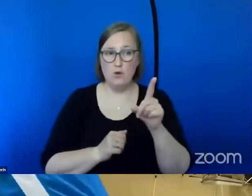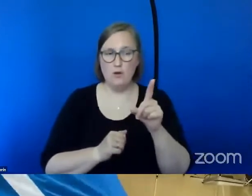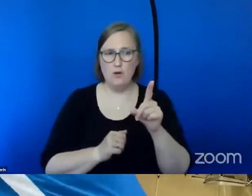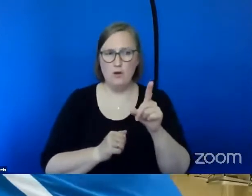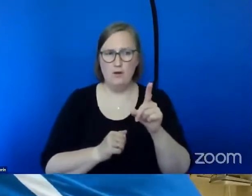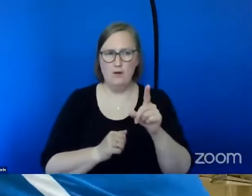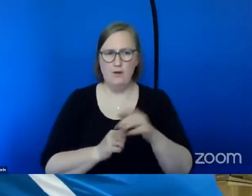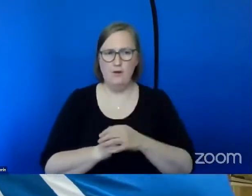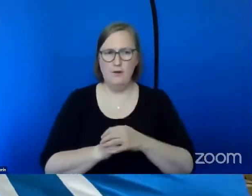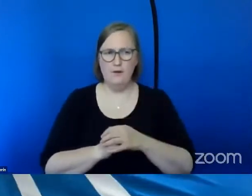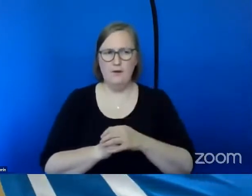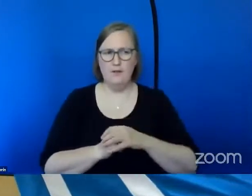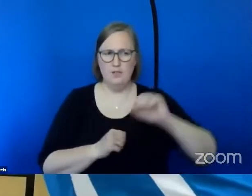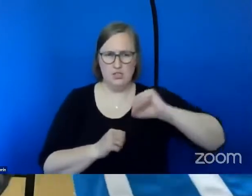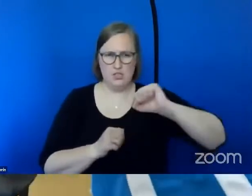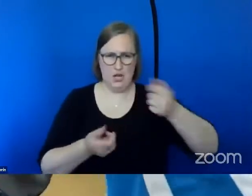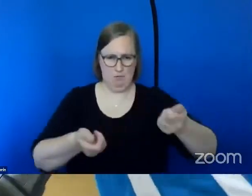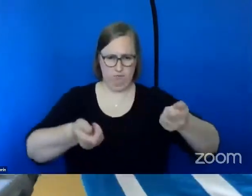And it's good.